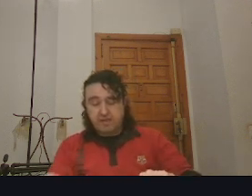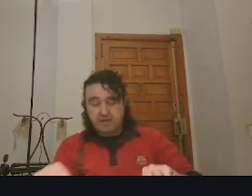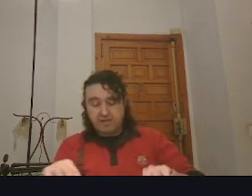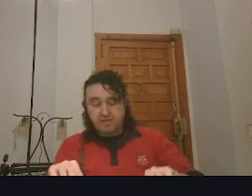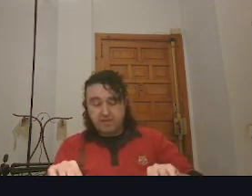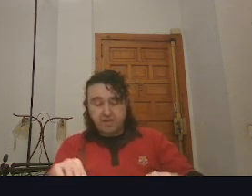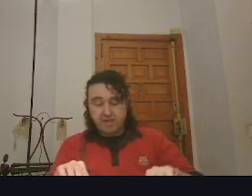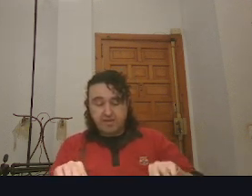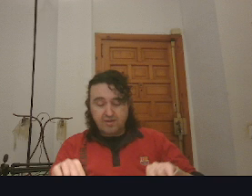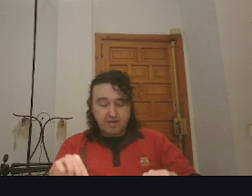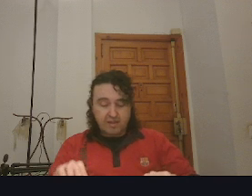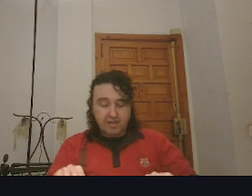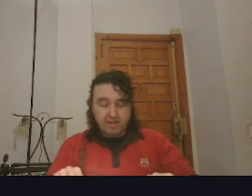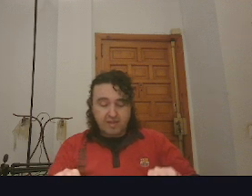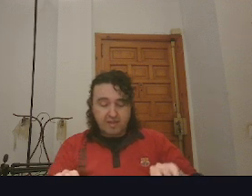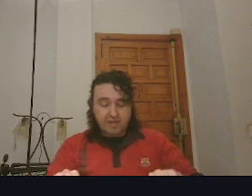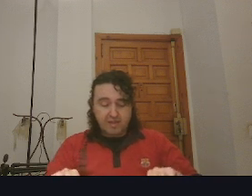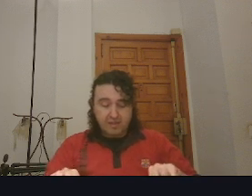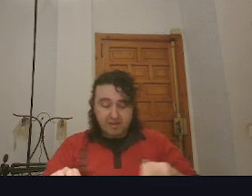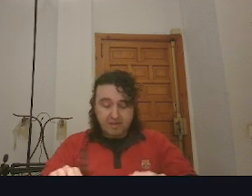Well, nothing else, no.